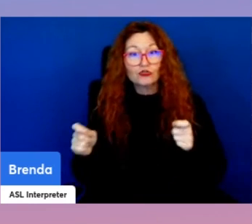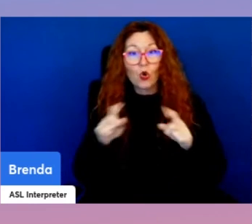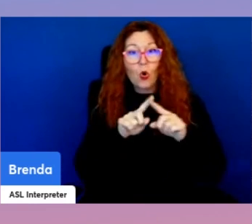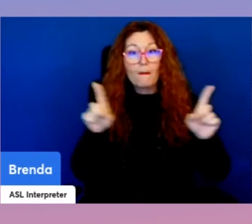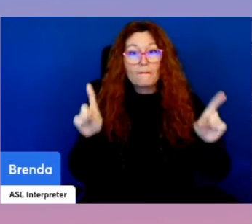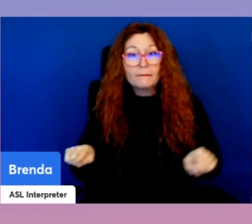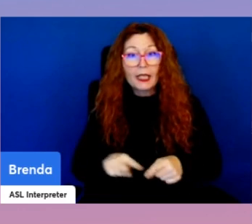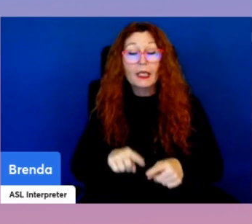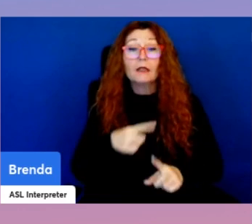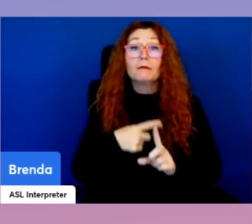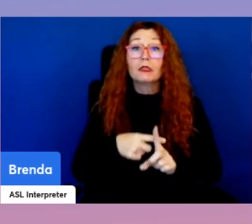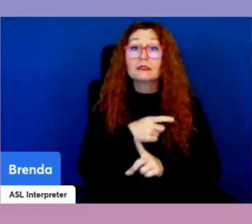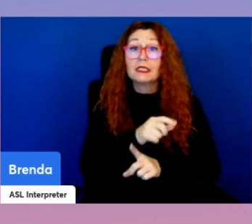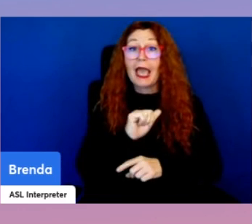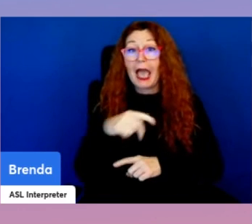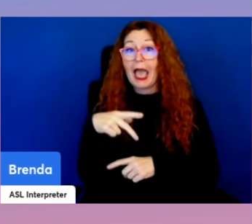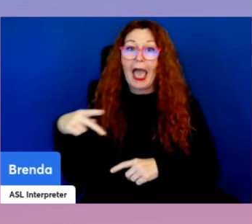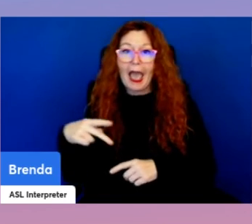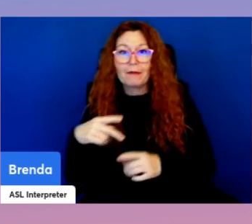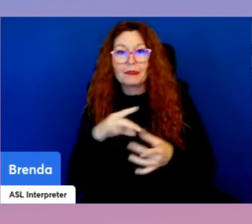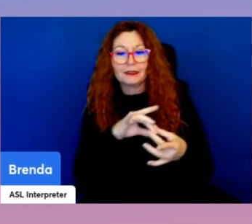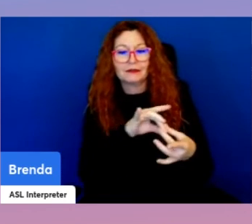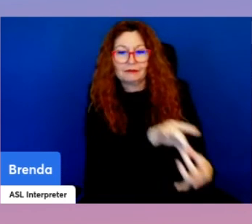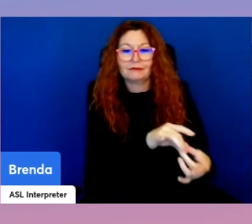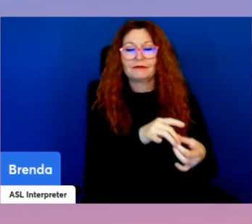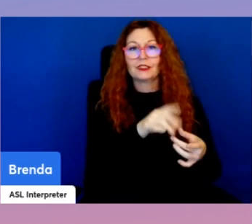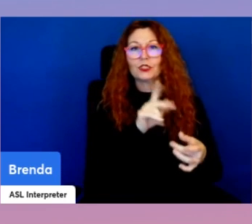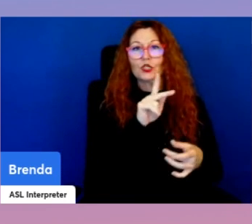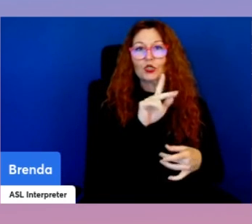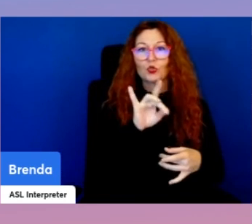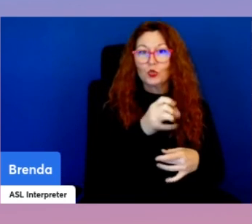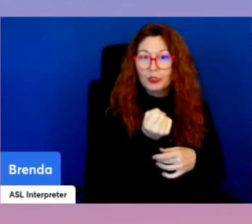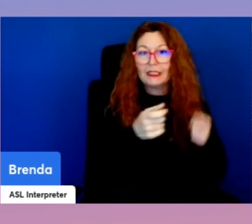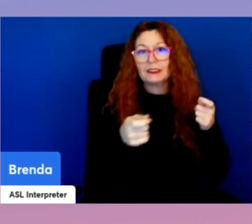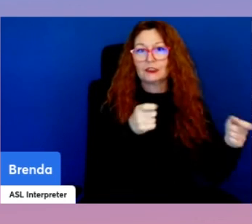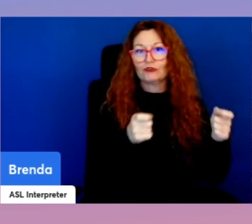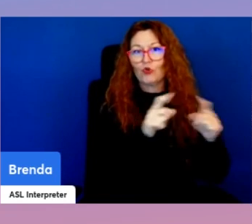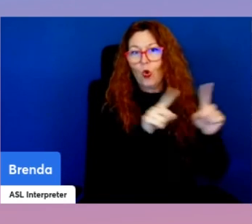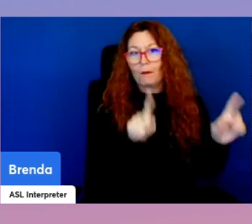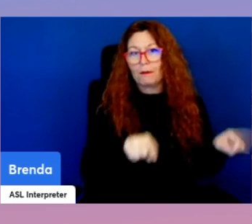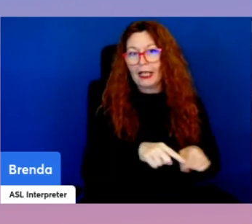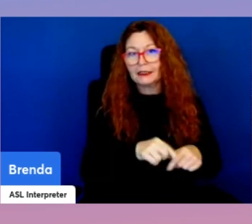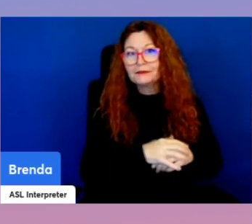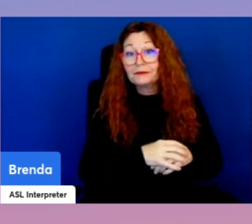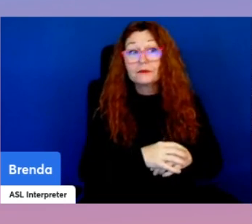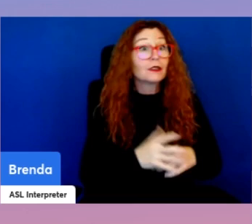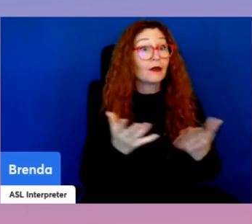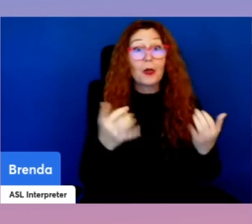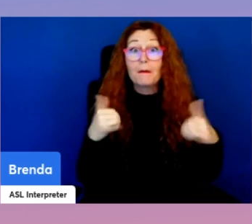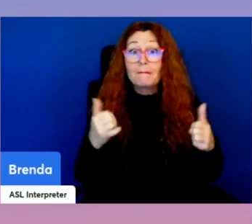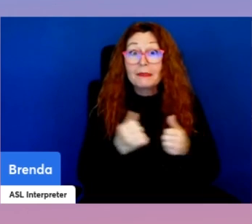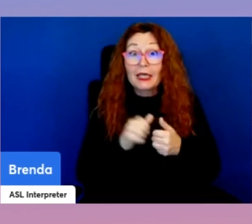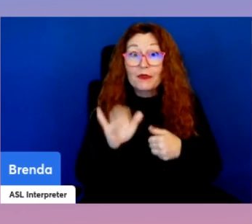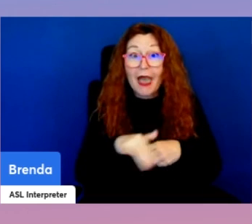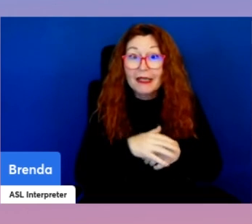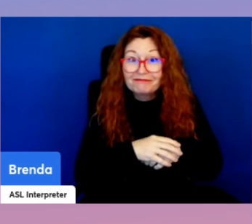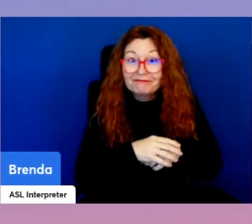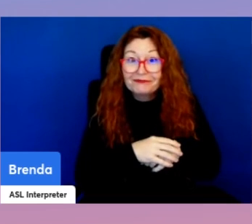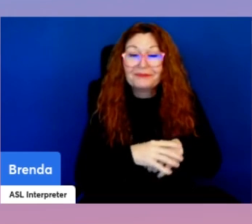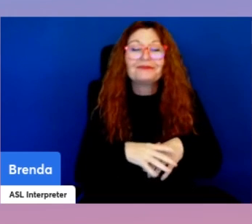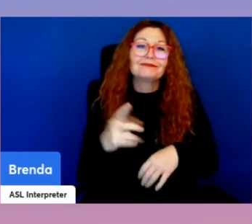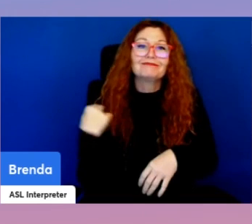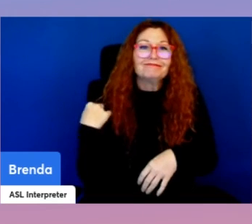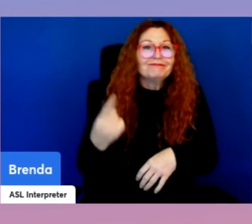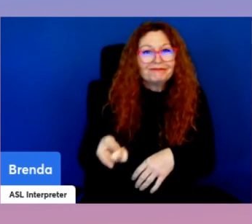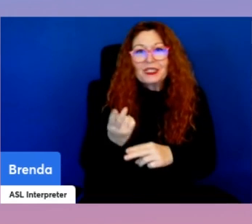application stuff that sits on the Kubernetes control plane. So go check around with that. I've been kind of using that